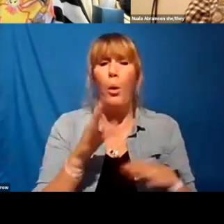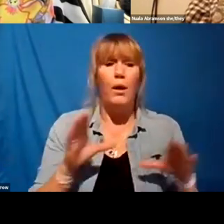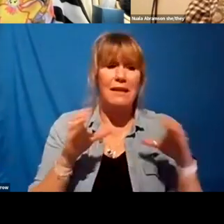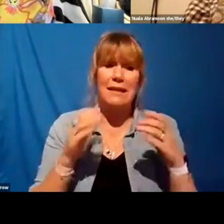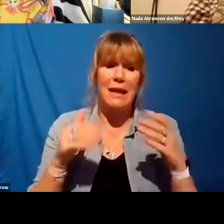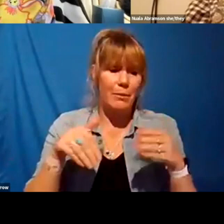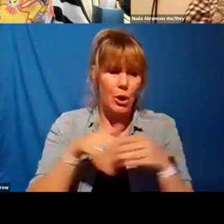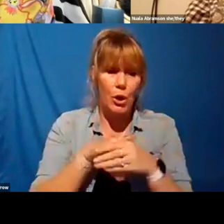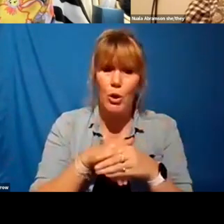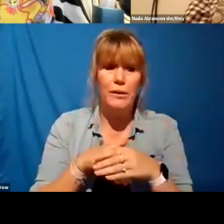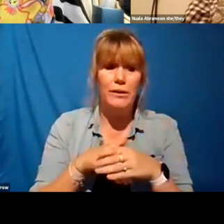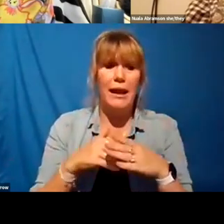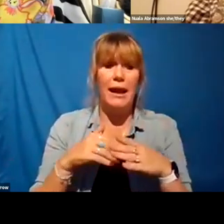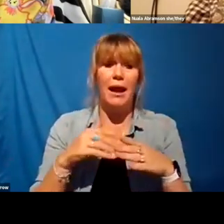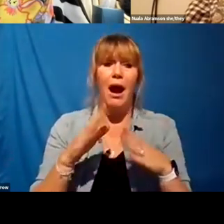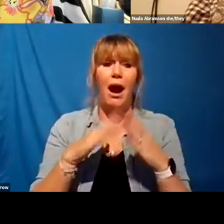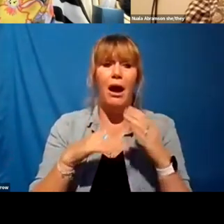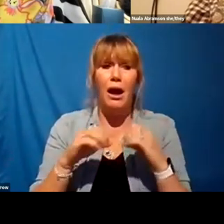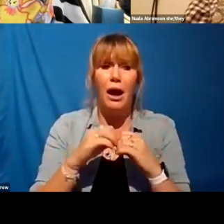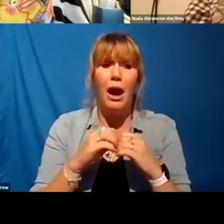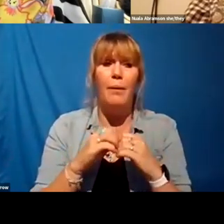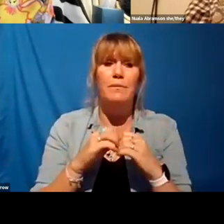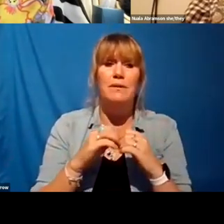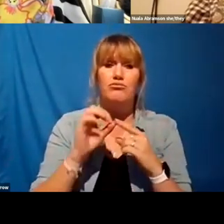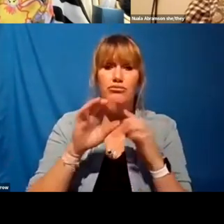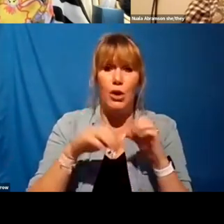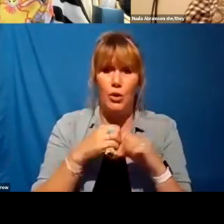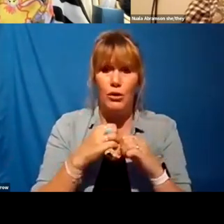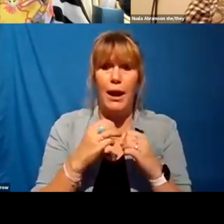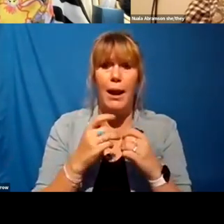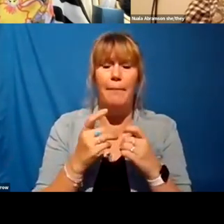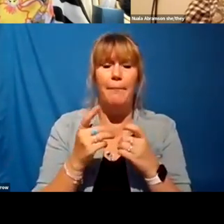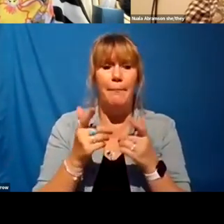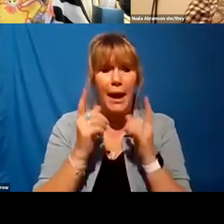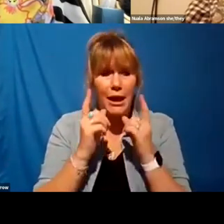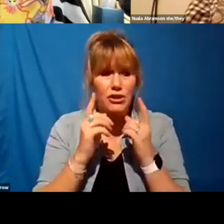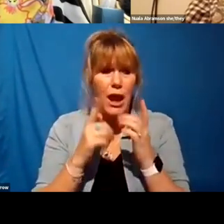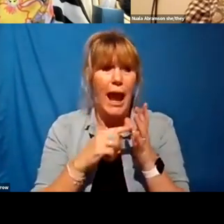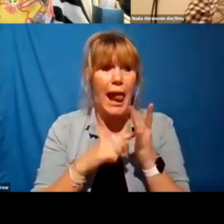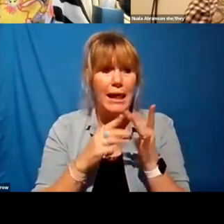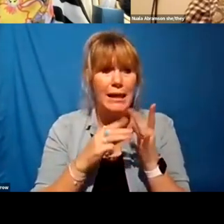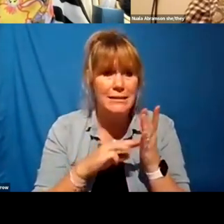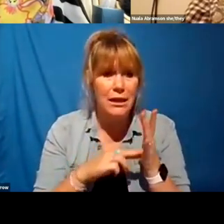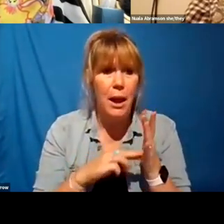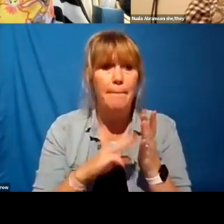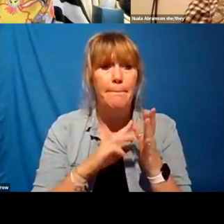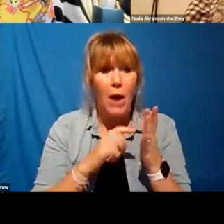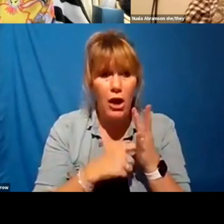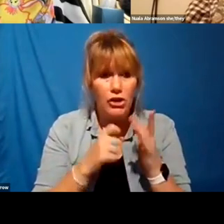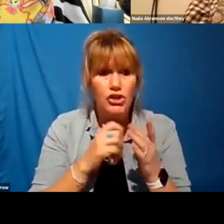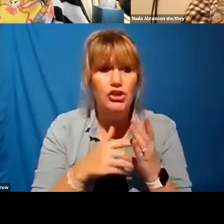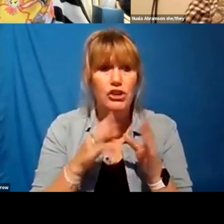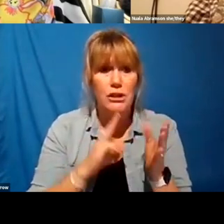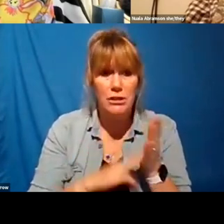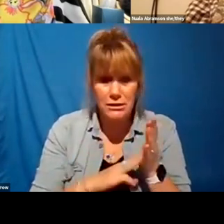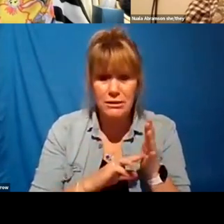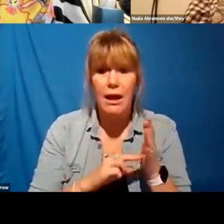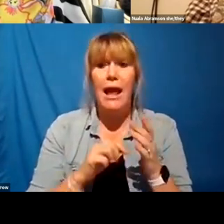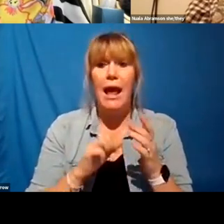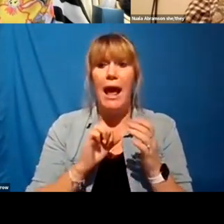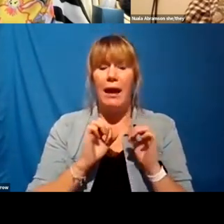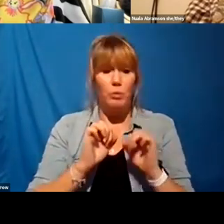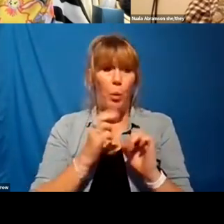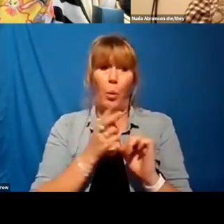our club's programme manager, Alison Marchant, social media lead, Renee Wallen, media lead, Laura Horton,